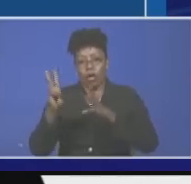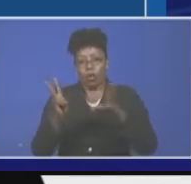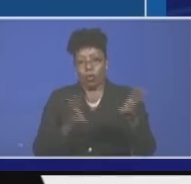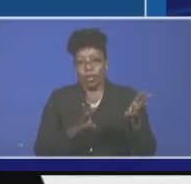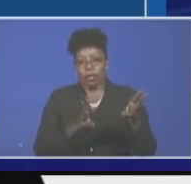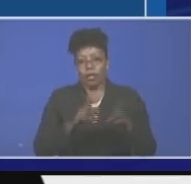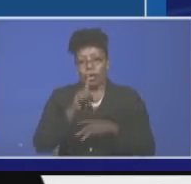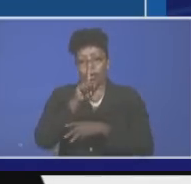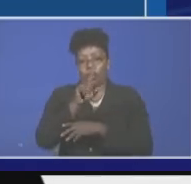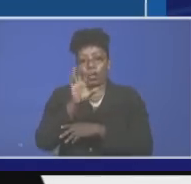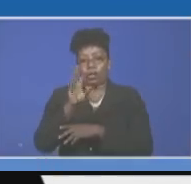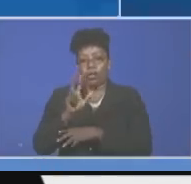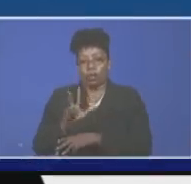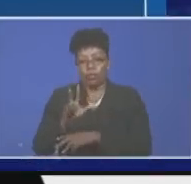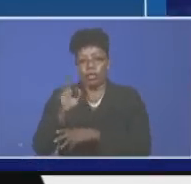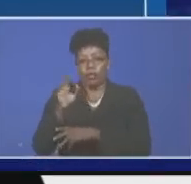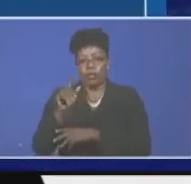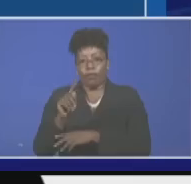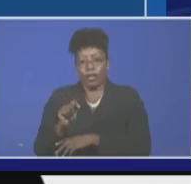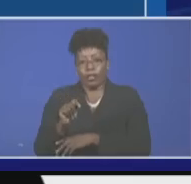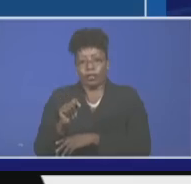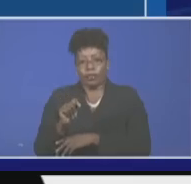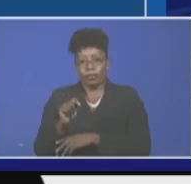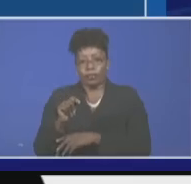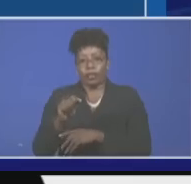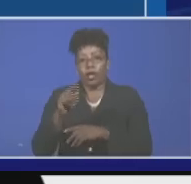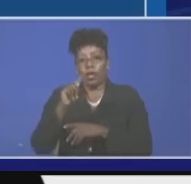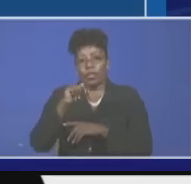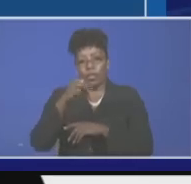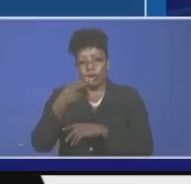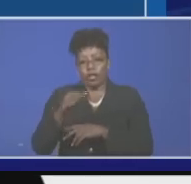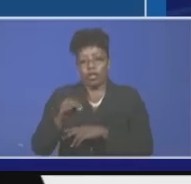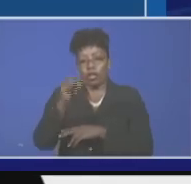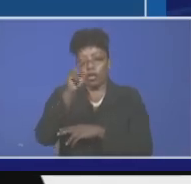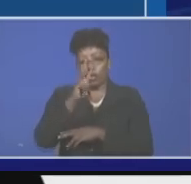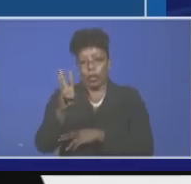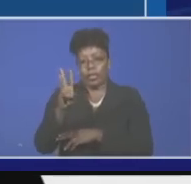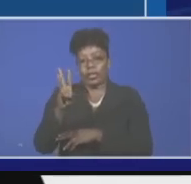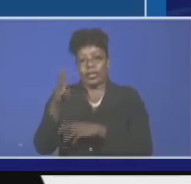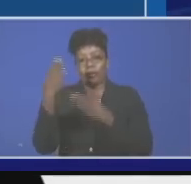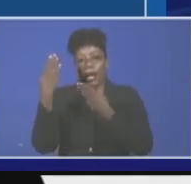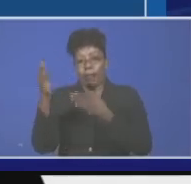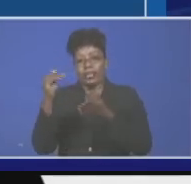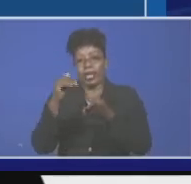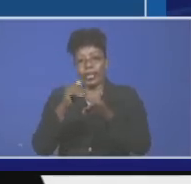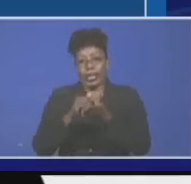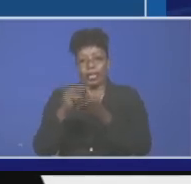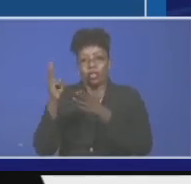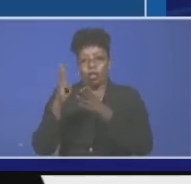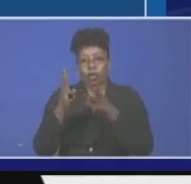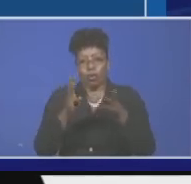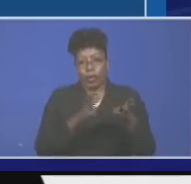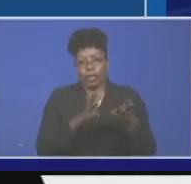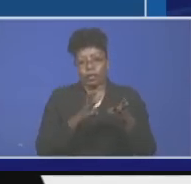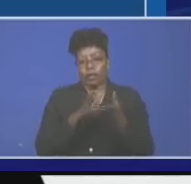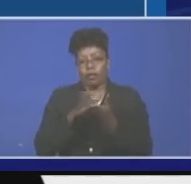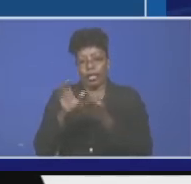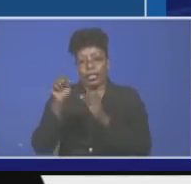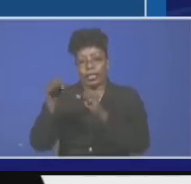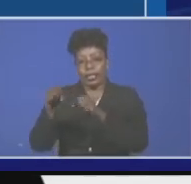wave heights 1 to 3 feet with some moderate swells. And then on Thursday for the northwest Bahamas, once again the winds light and variable with flat